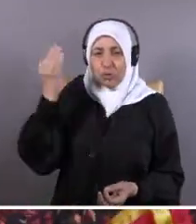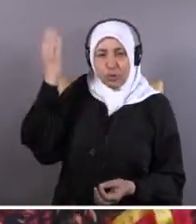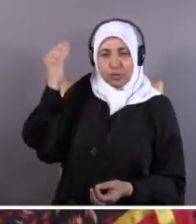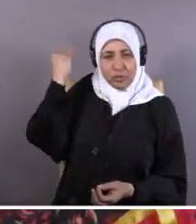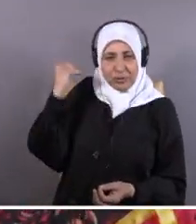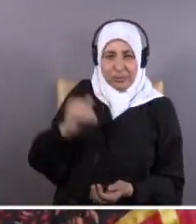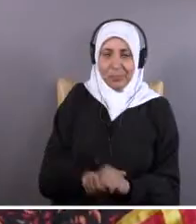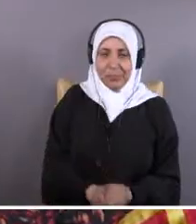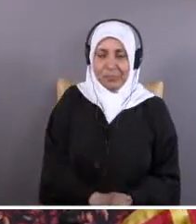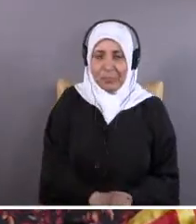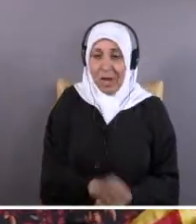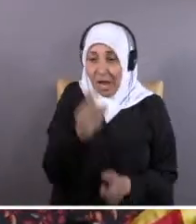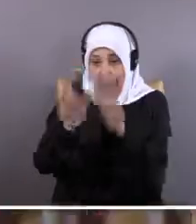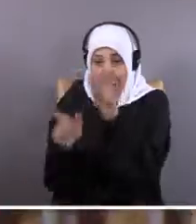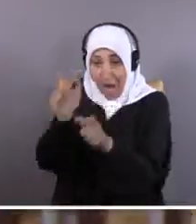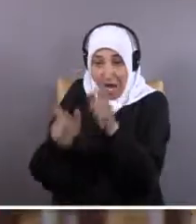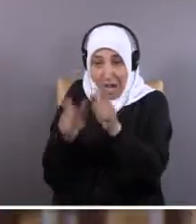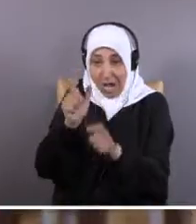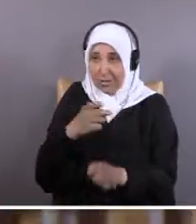people.